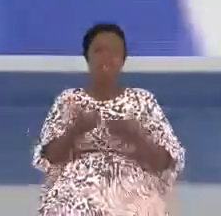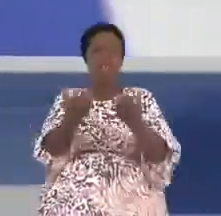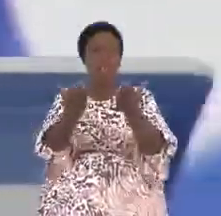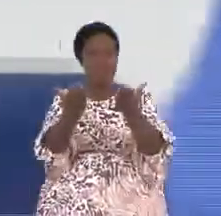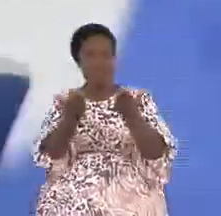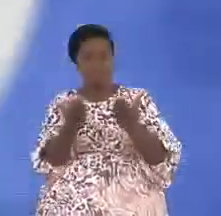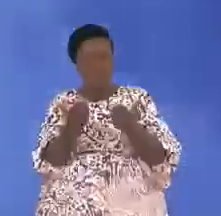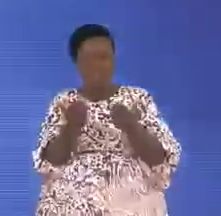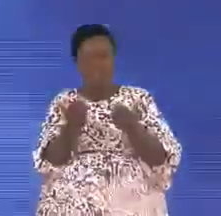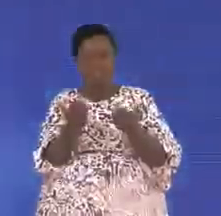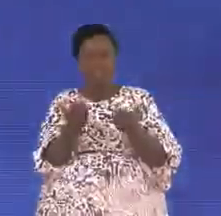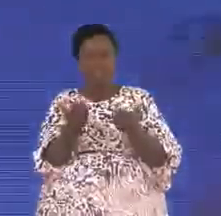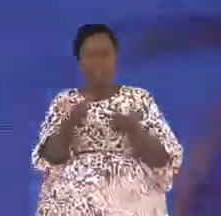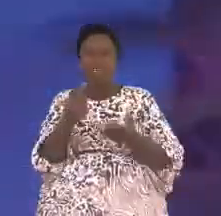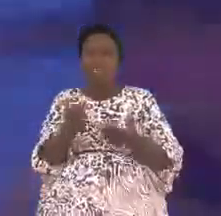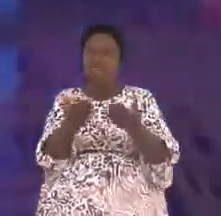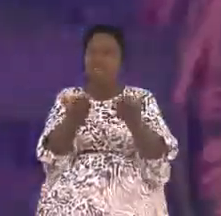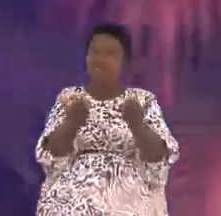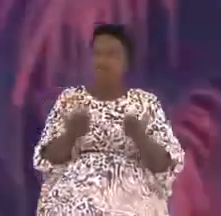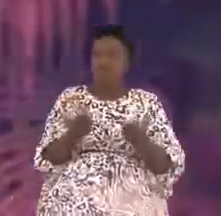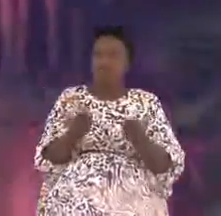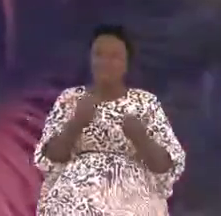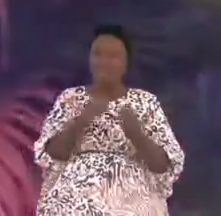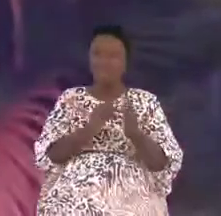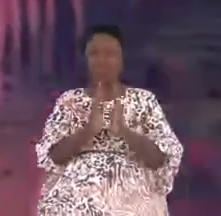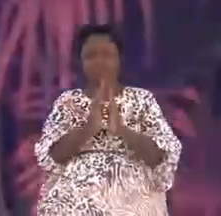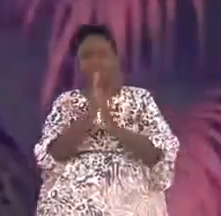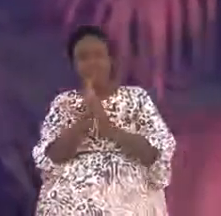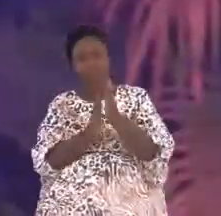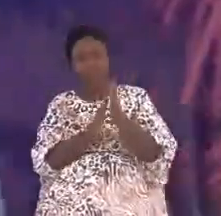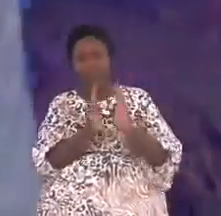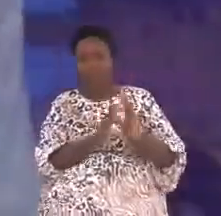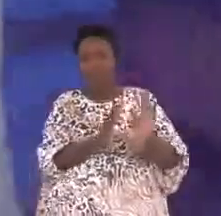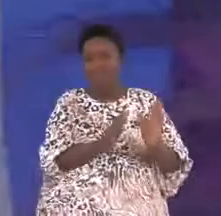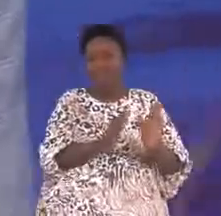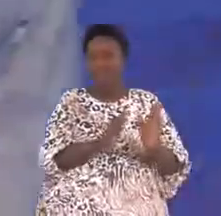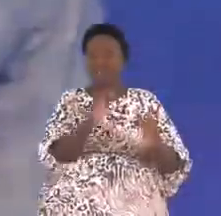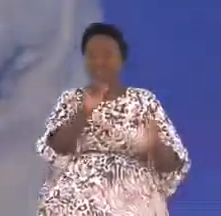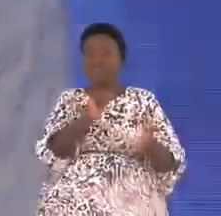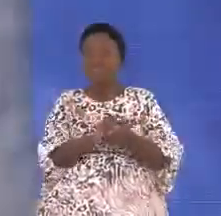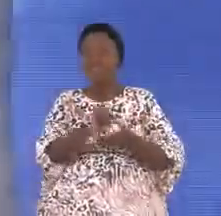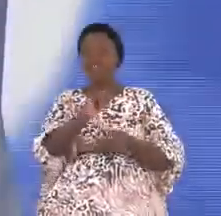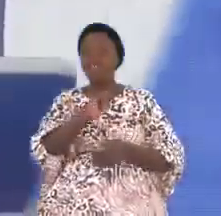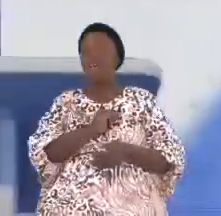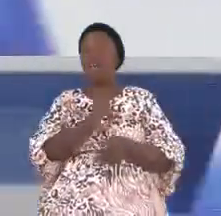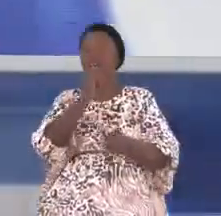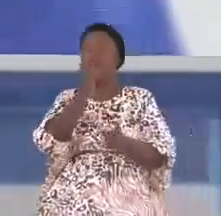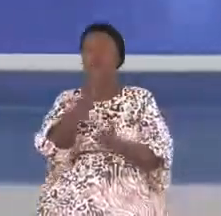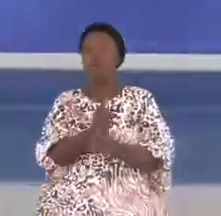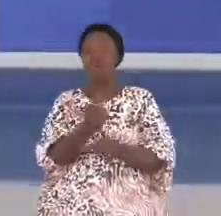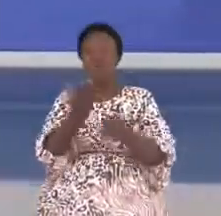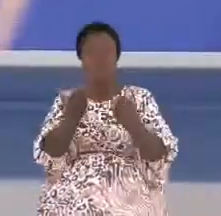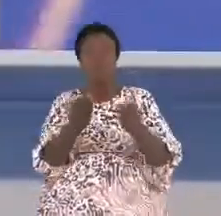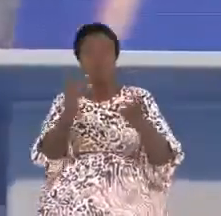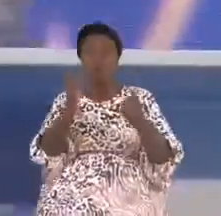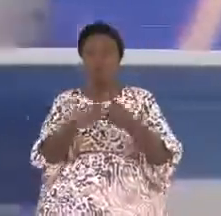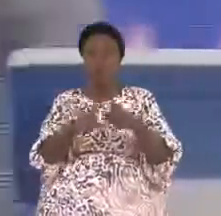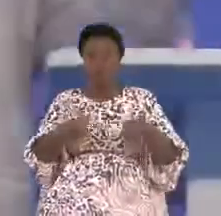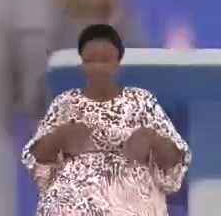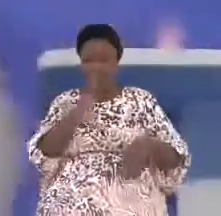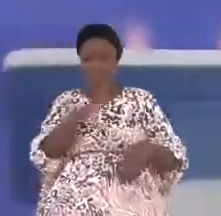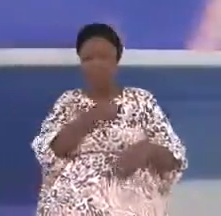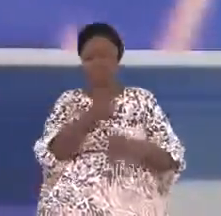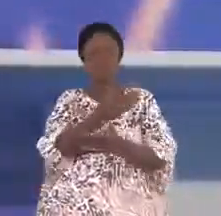the desire the aspiration that i just want to be a complete man a